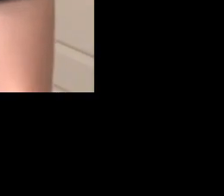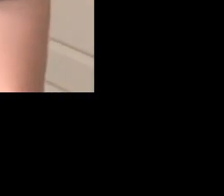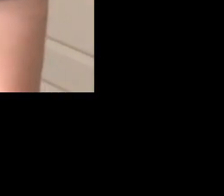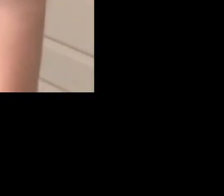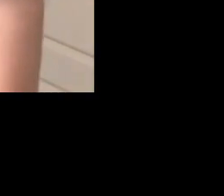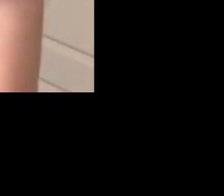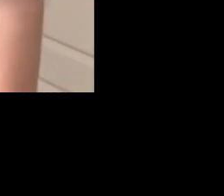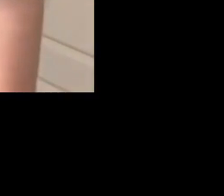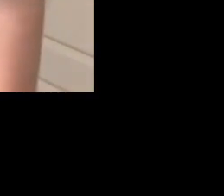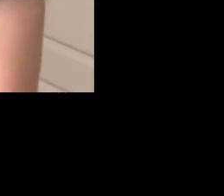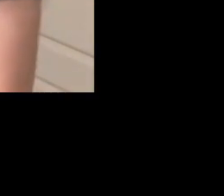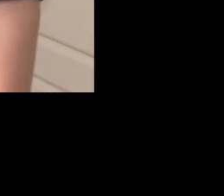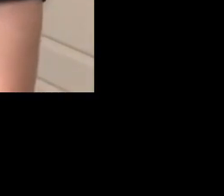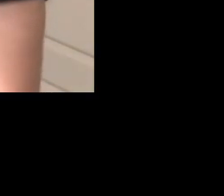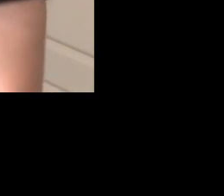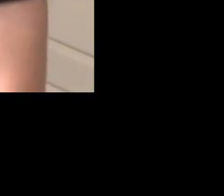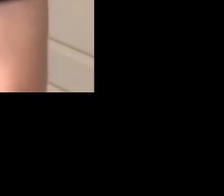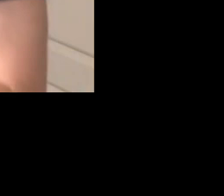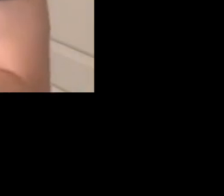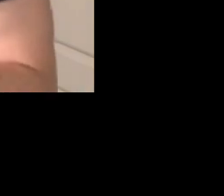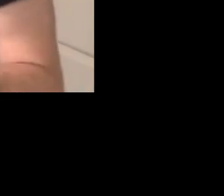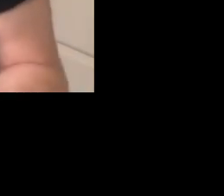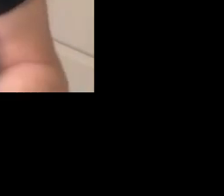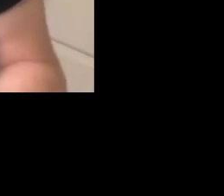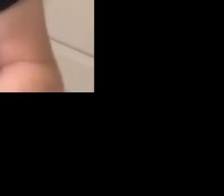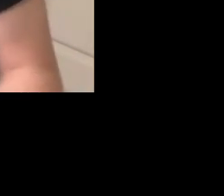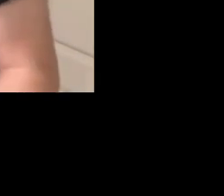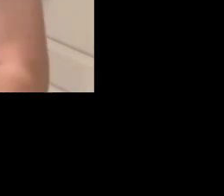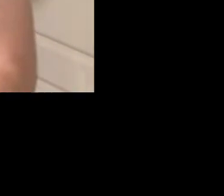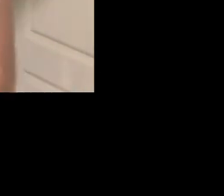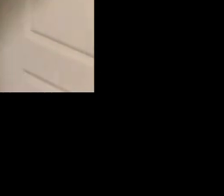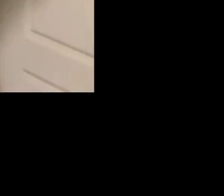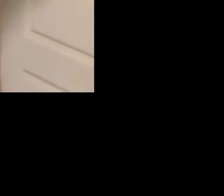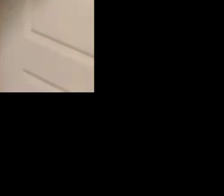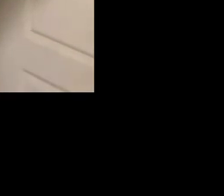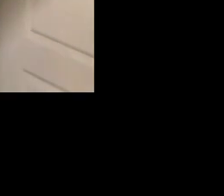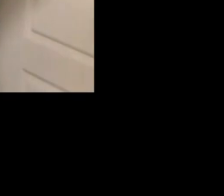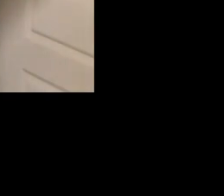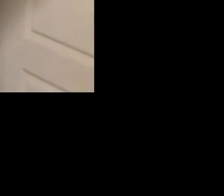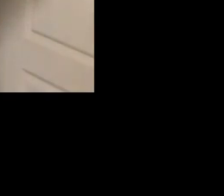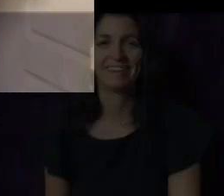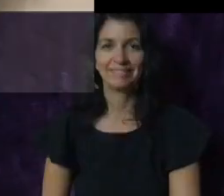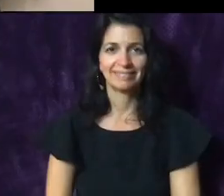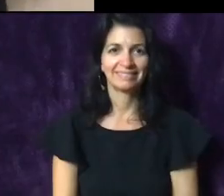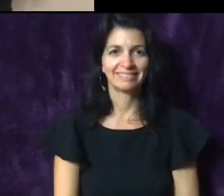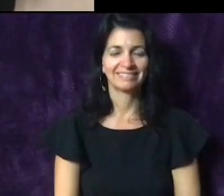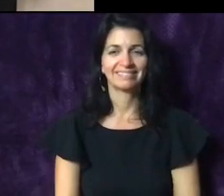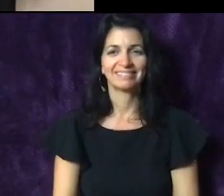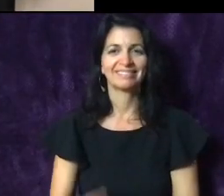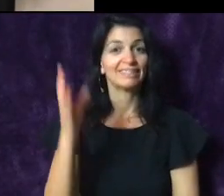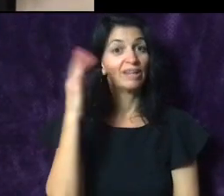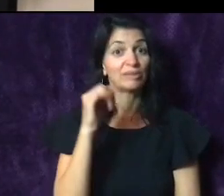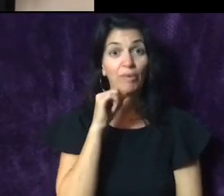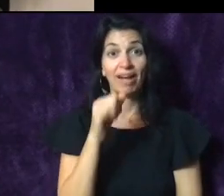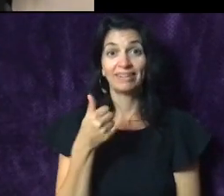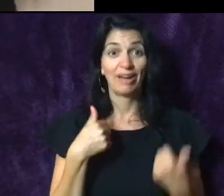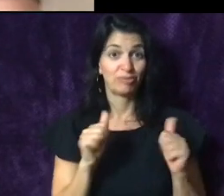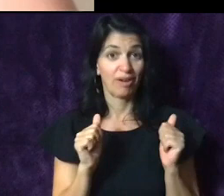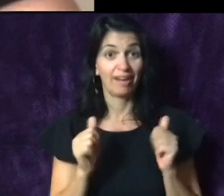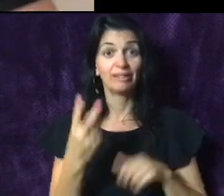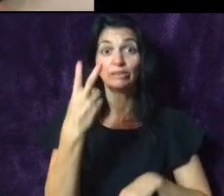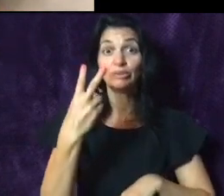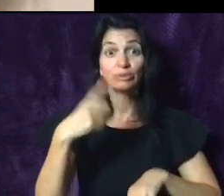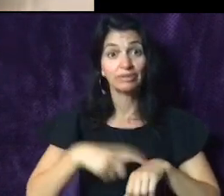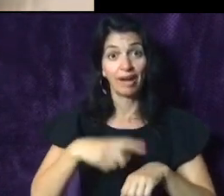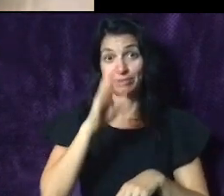the music? If you said repeat, you are correct. This means we do the whole thing twice. So why don't